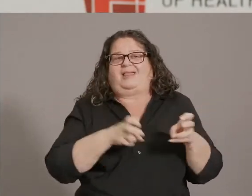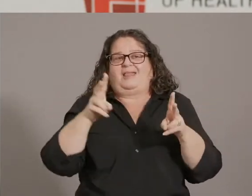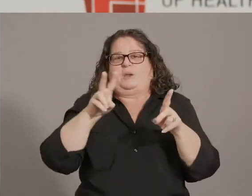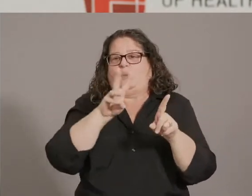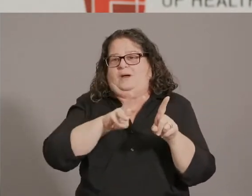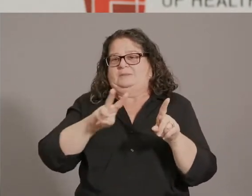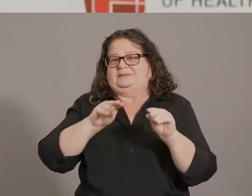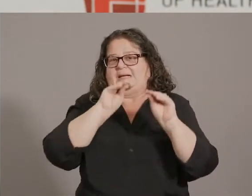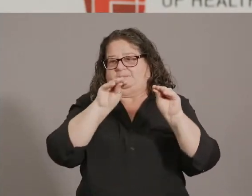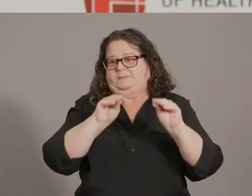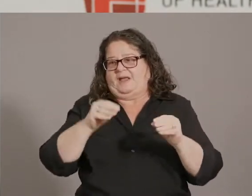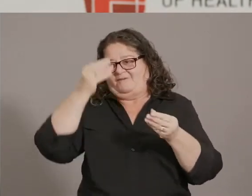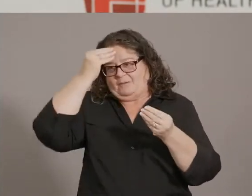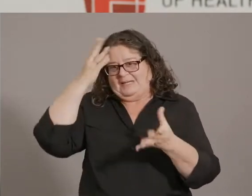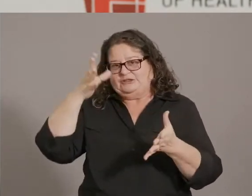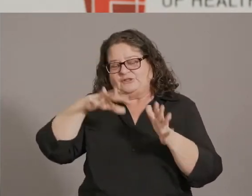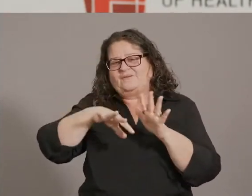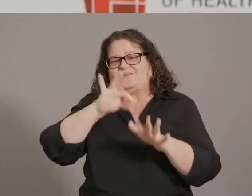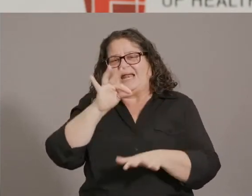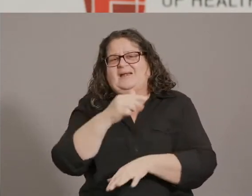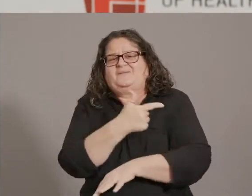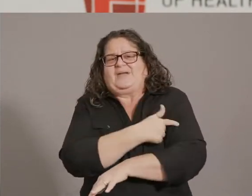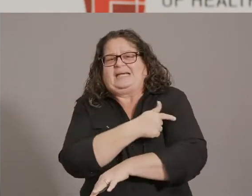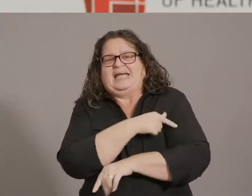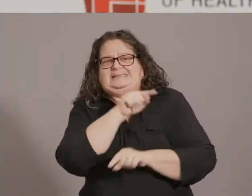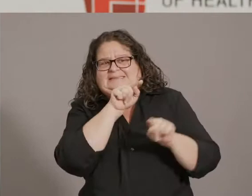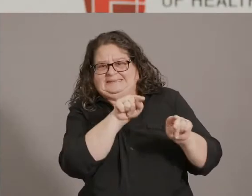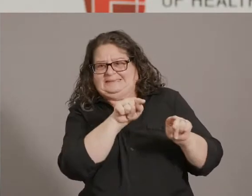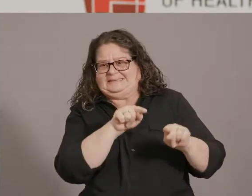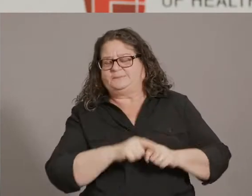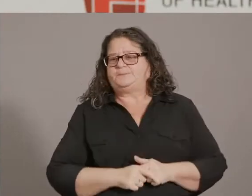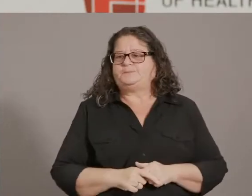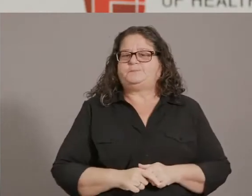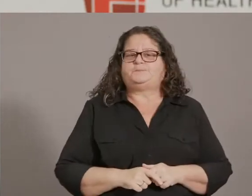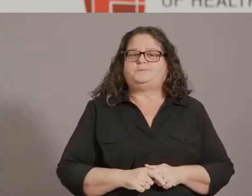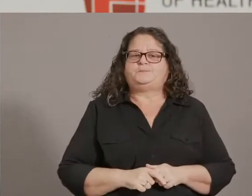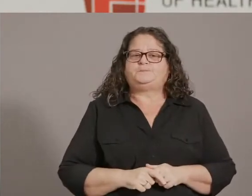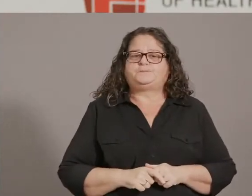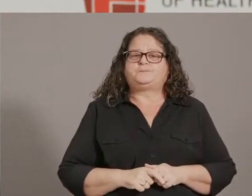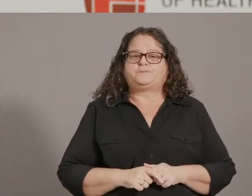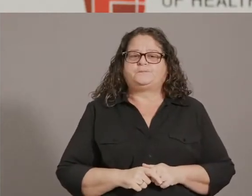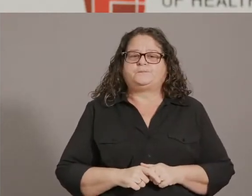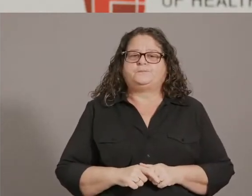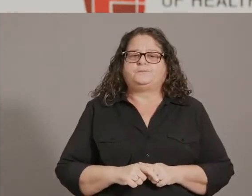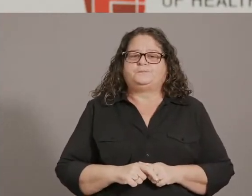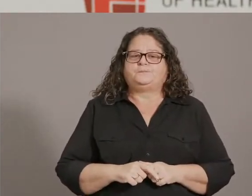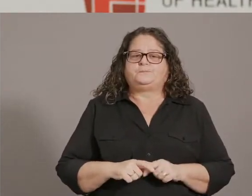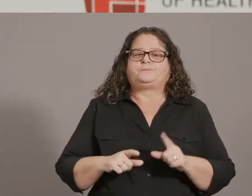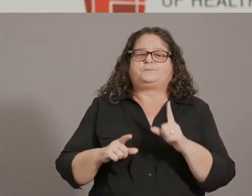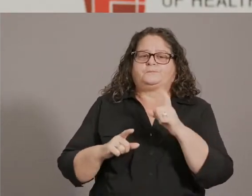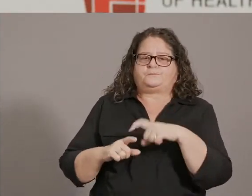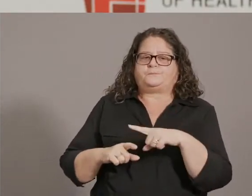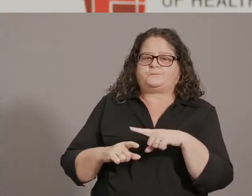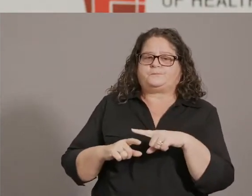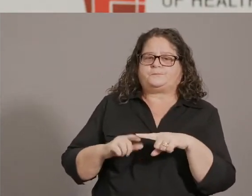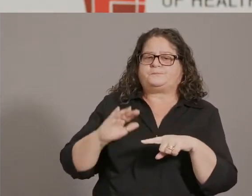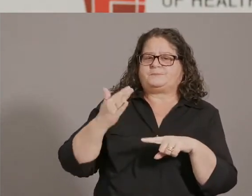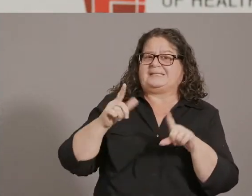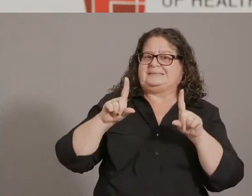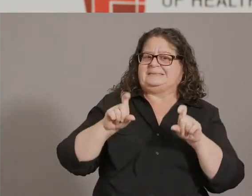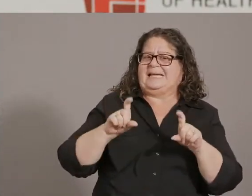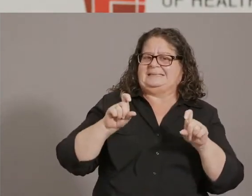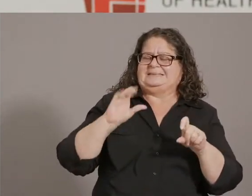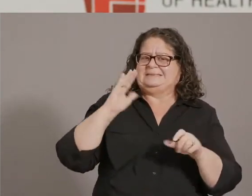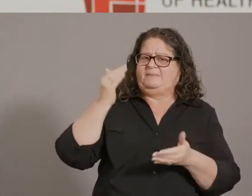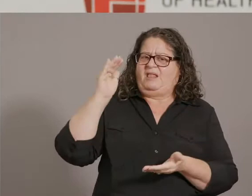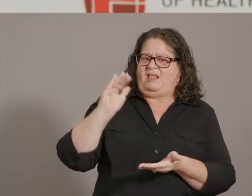And testing is down. We are seeing a decrease in testing across the state. Why do you think that is? And should Arizonans